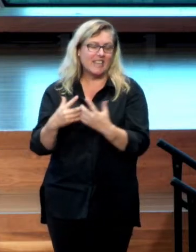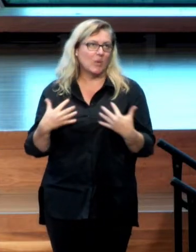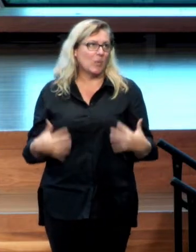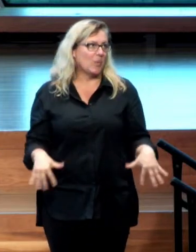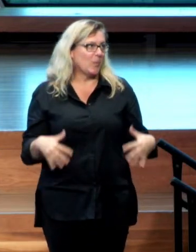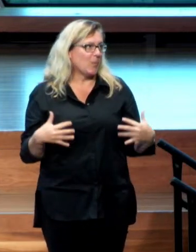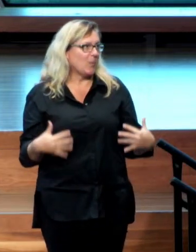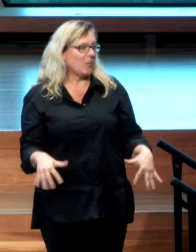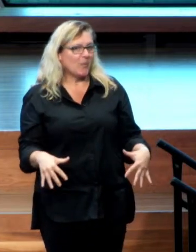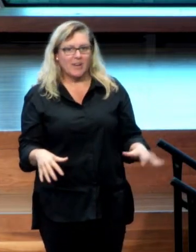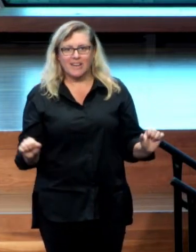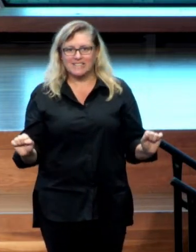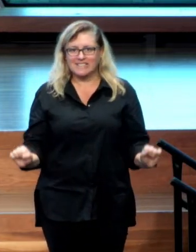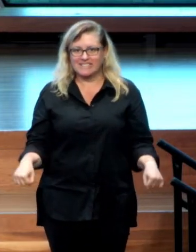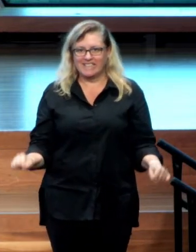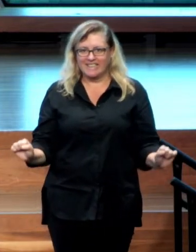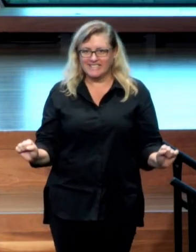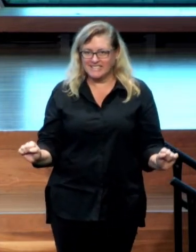Yes.